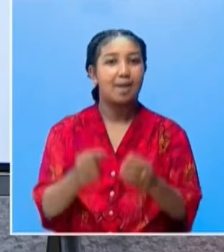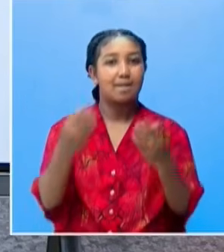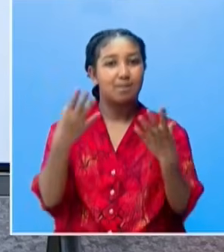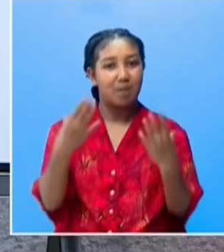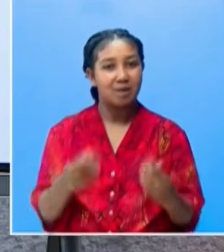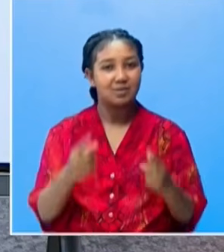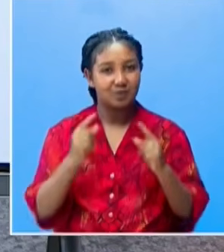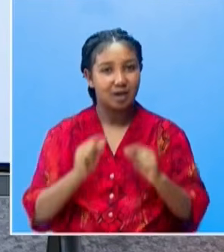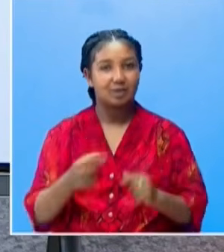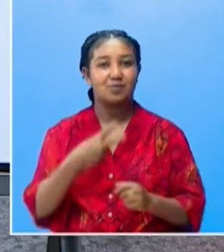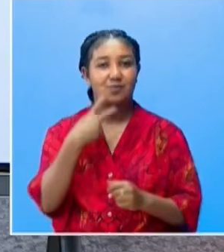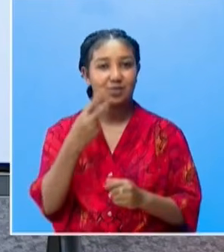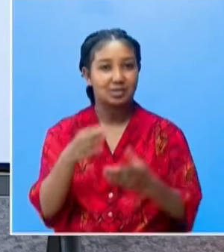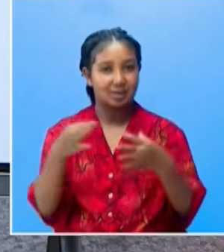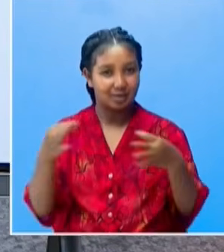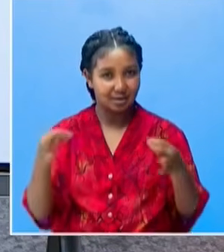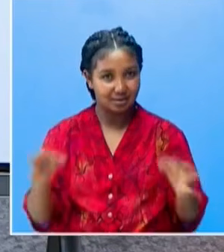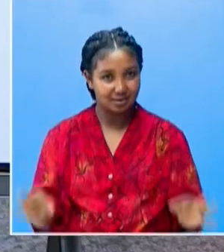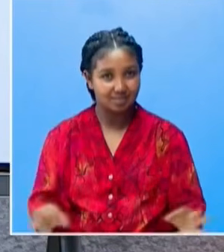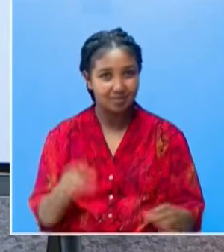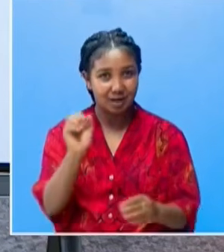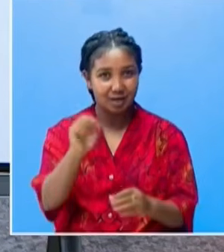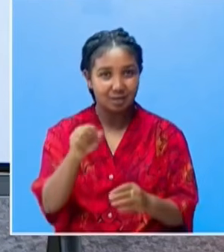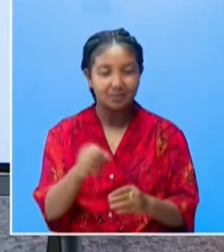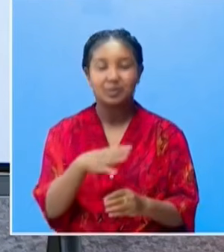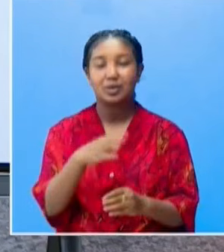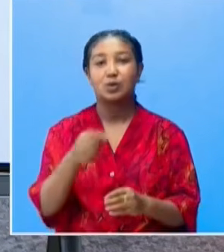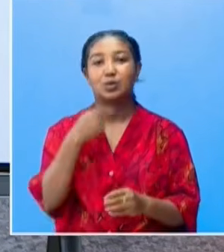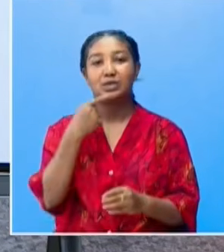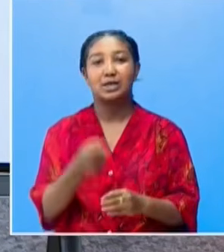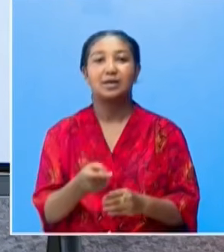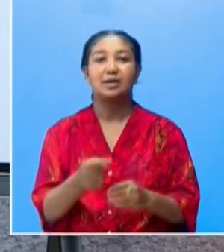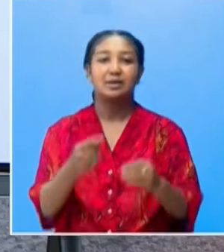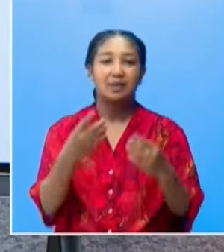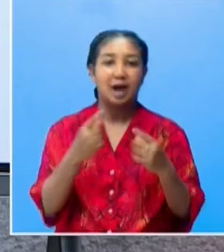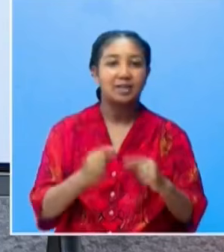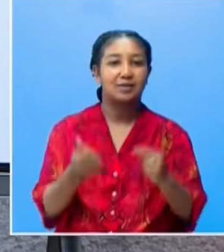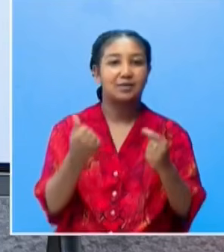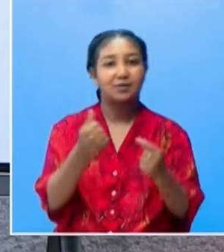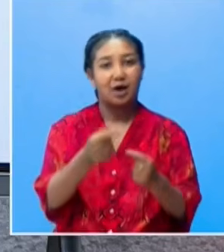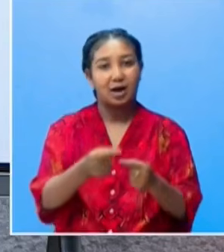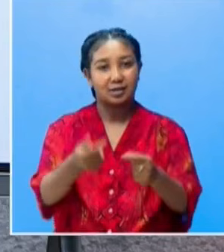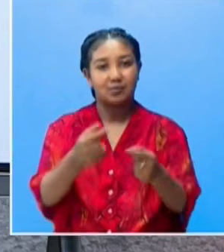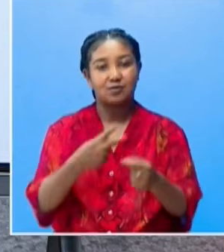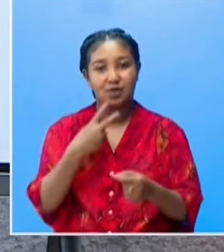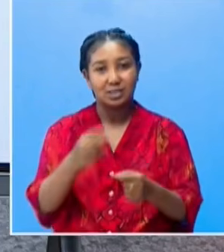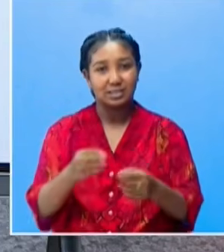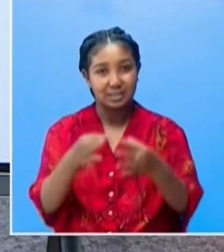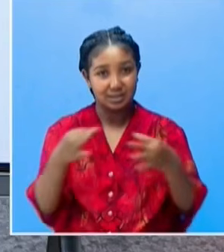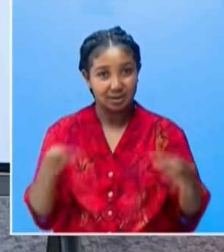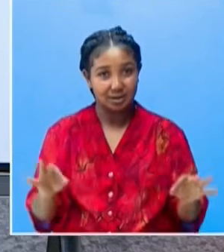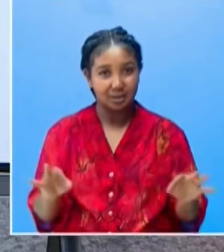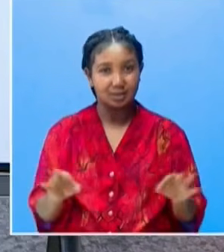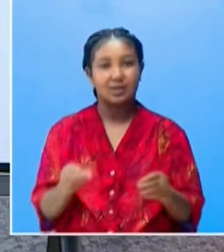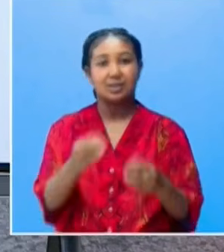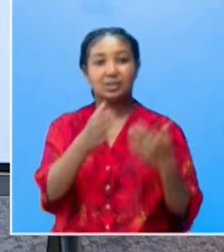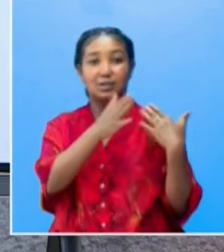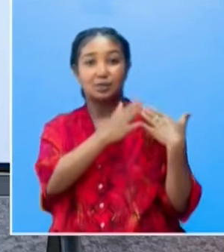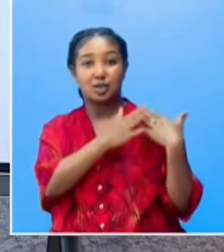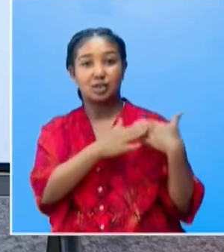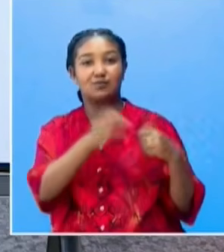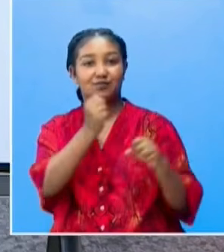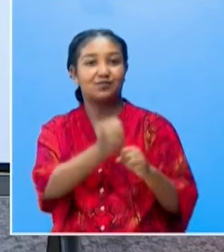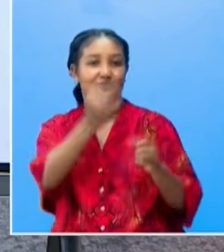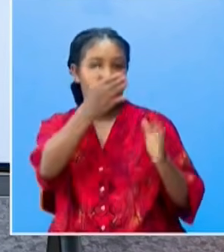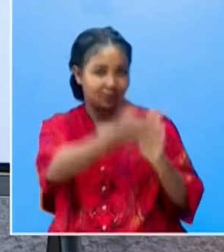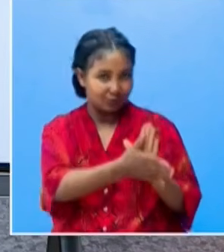and active voice sentences, right? And we said that in an active voice sentence, the subject is the